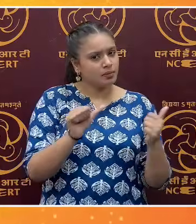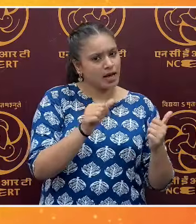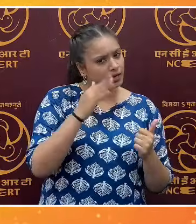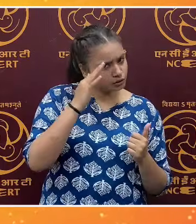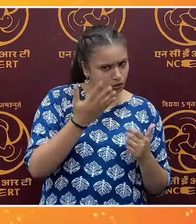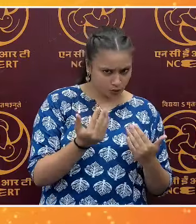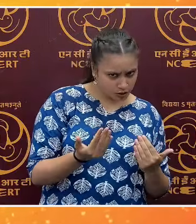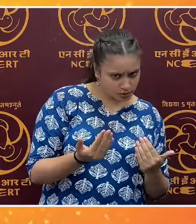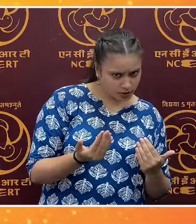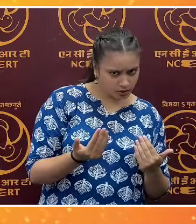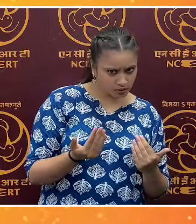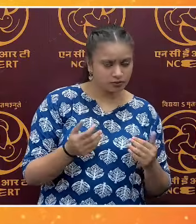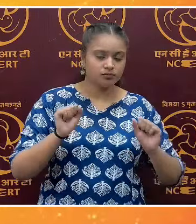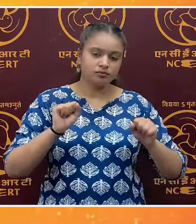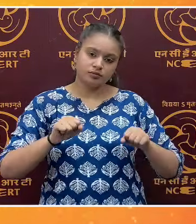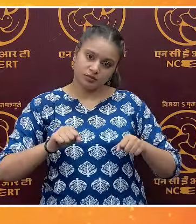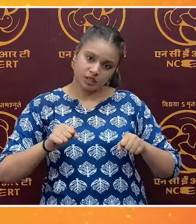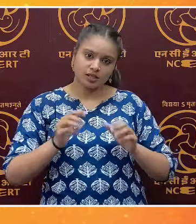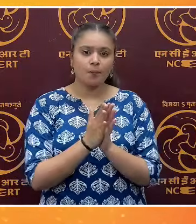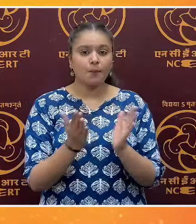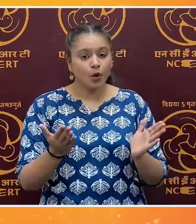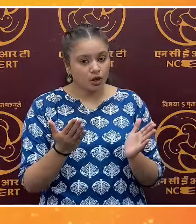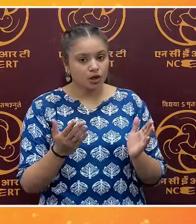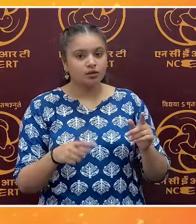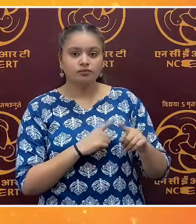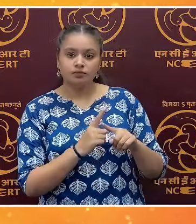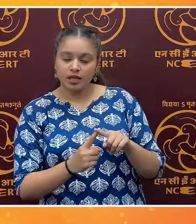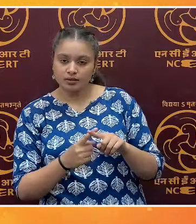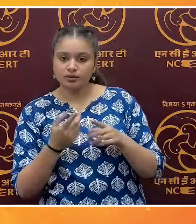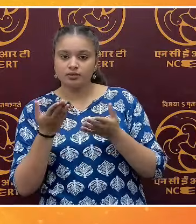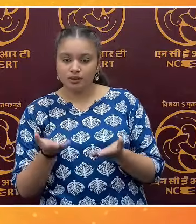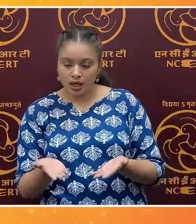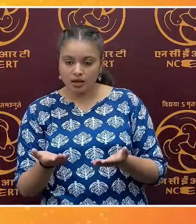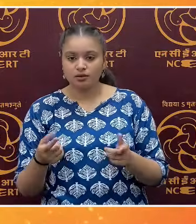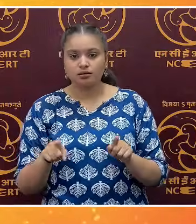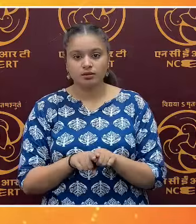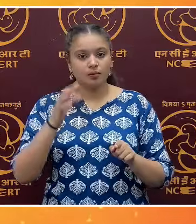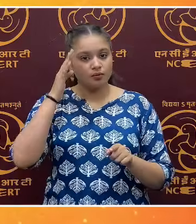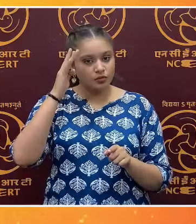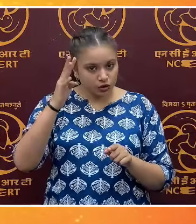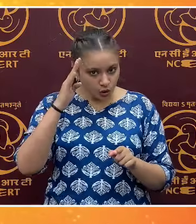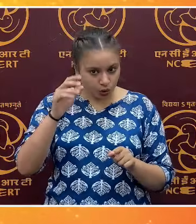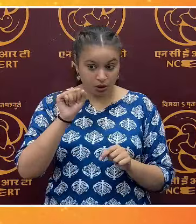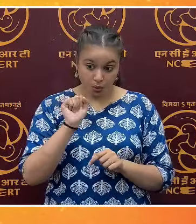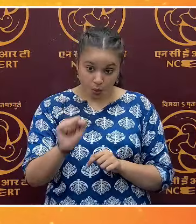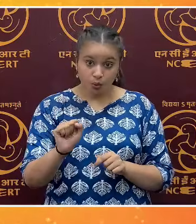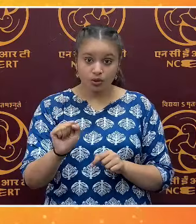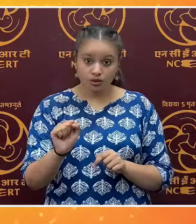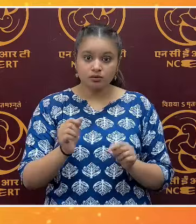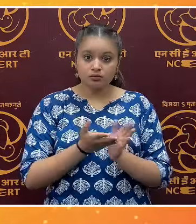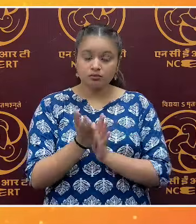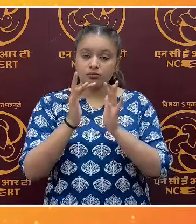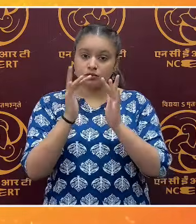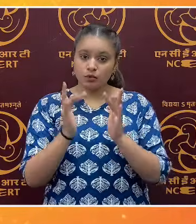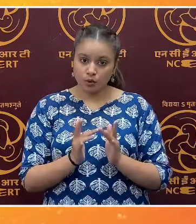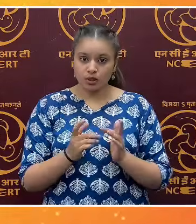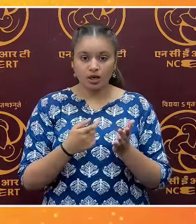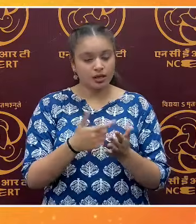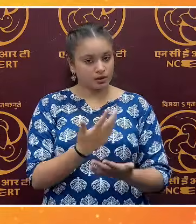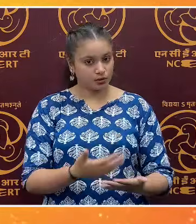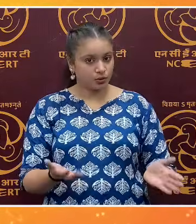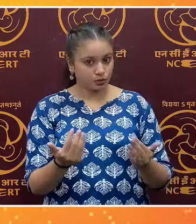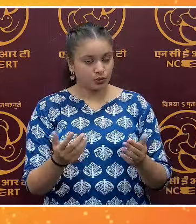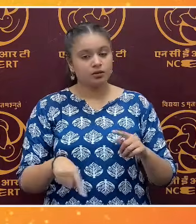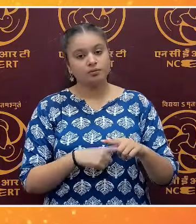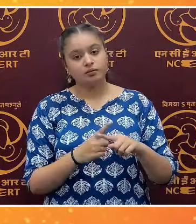part from our textbook. Yes, theory textbook also. Here again we can go to the theory of this from the resource itself, and in